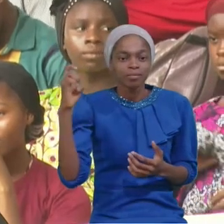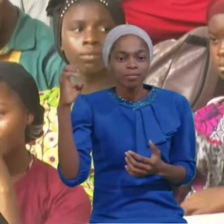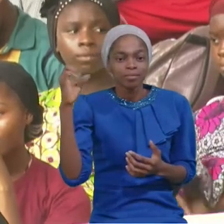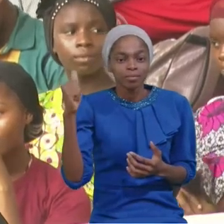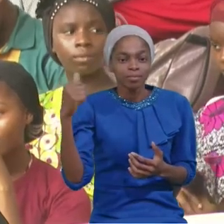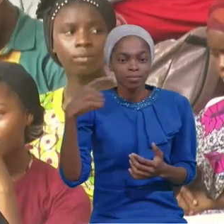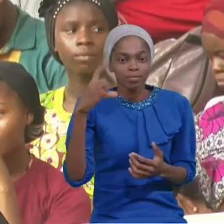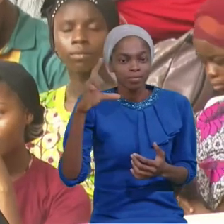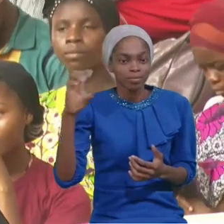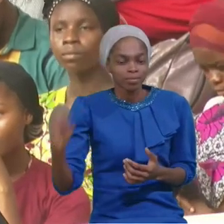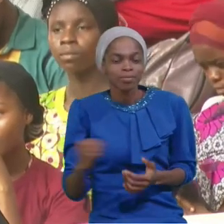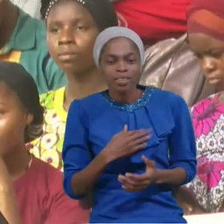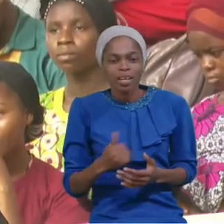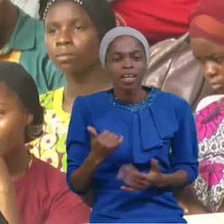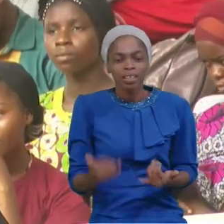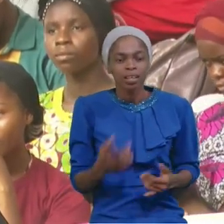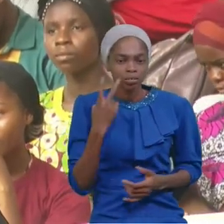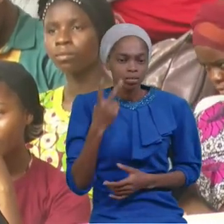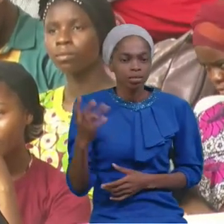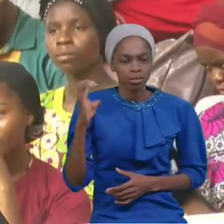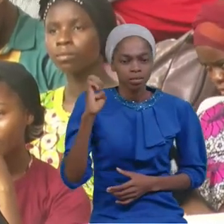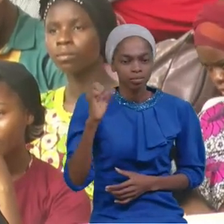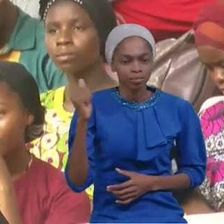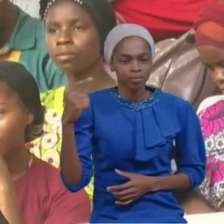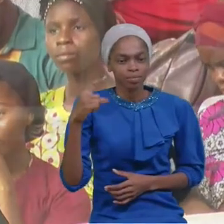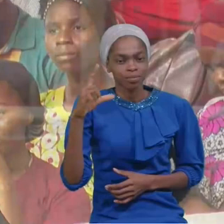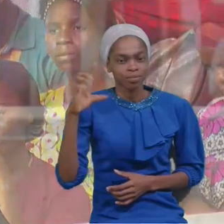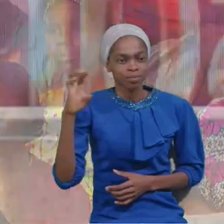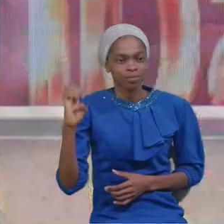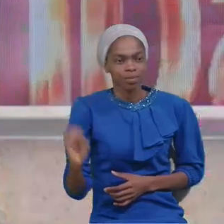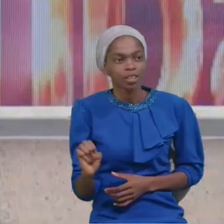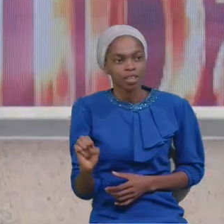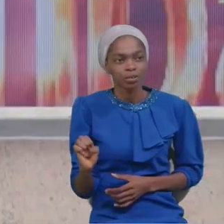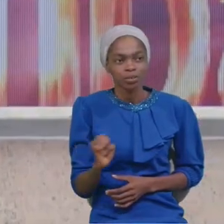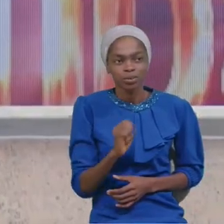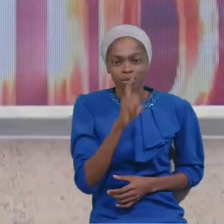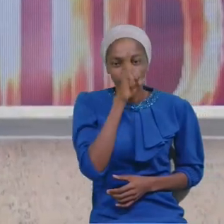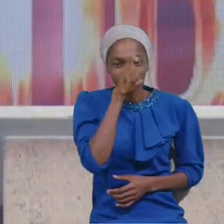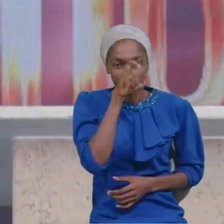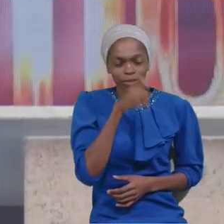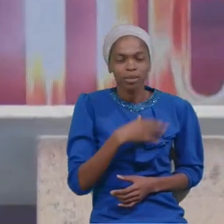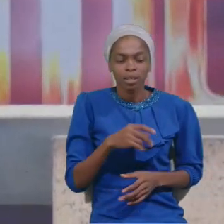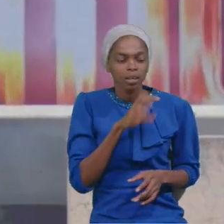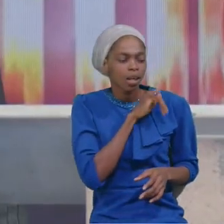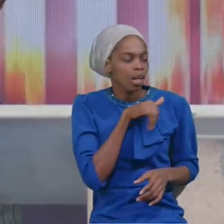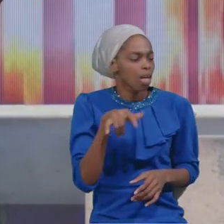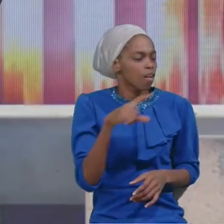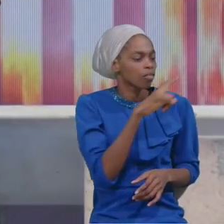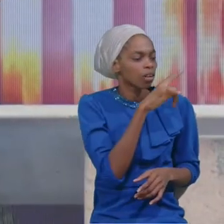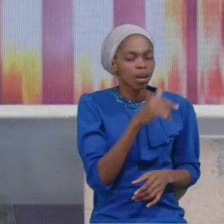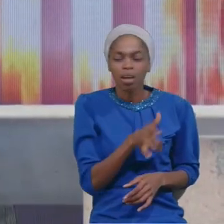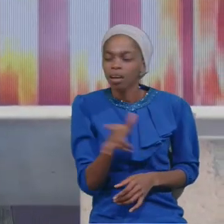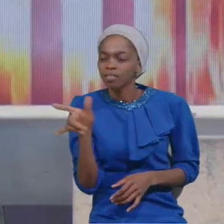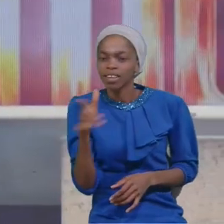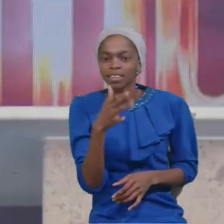year, and then if they see that other birds are flying at the same level, and those eagles